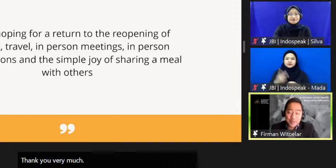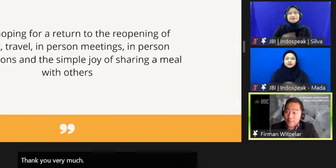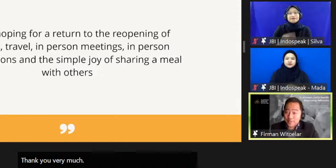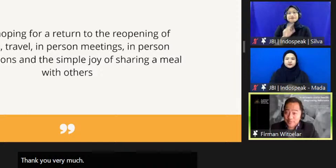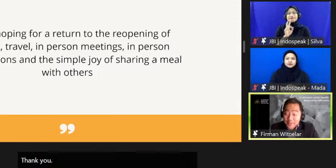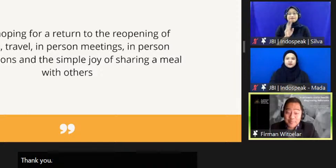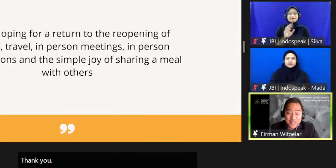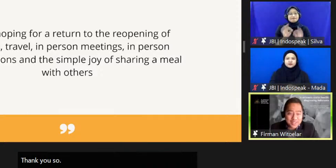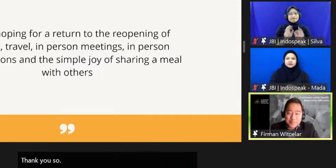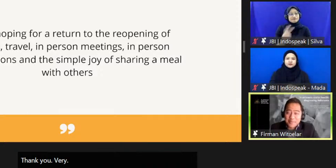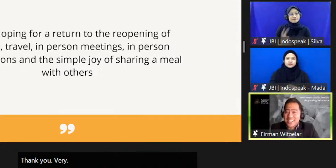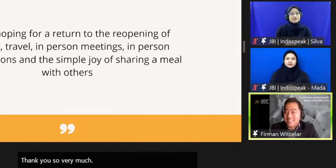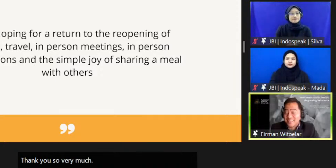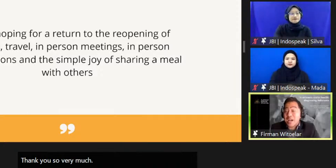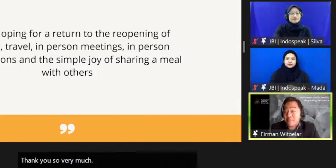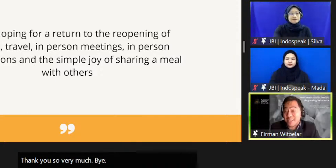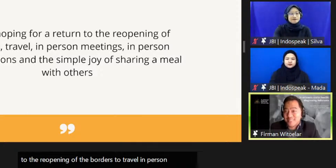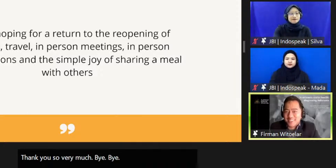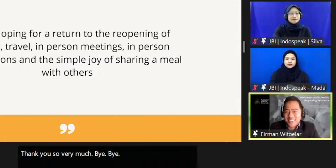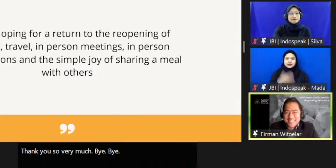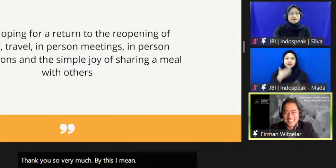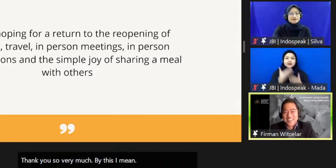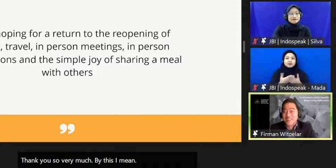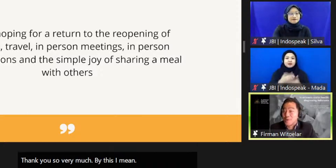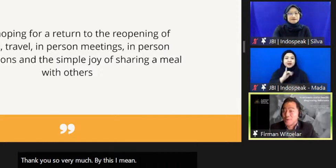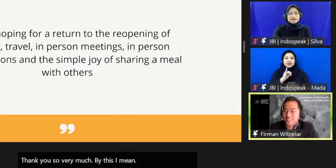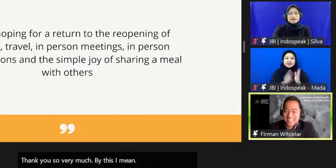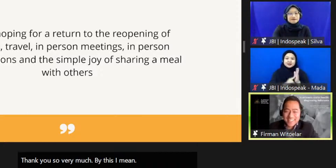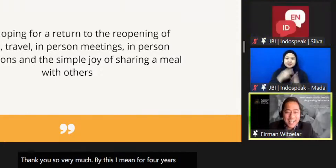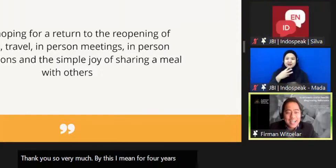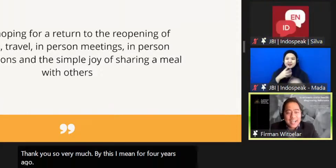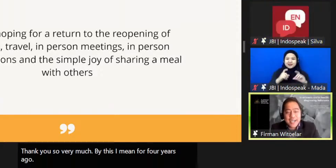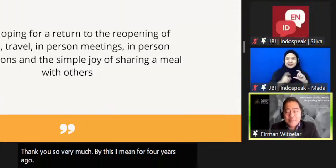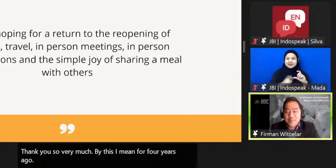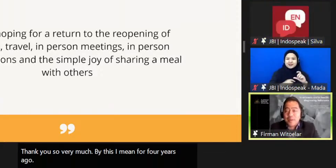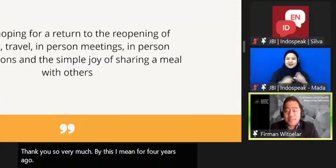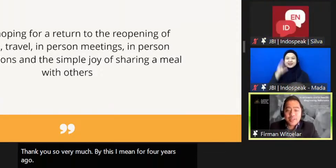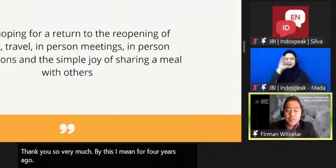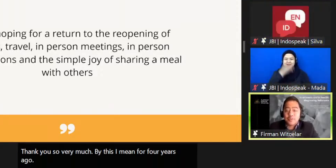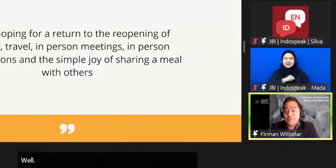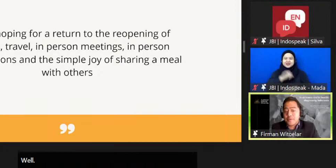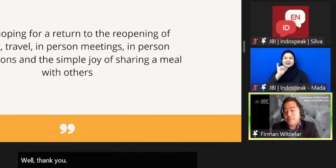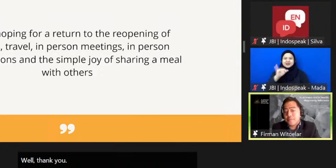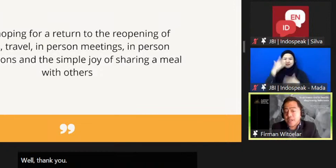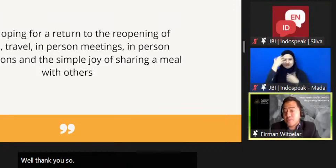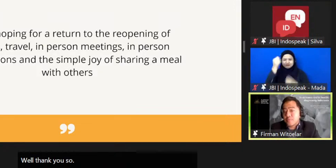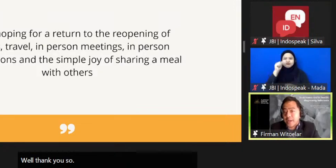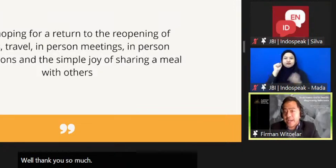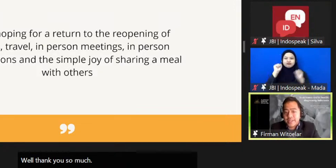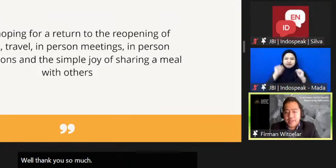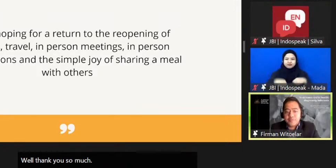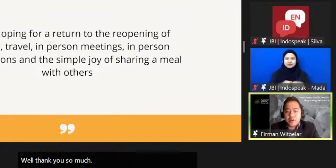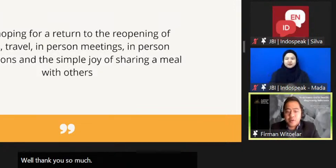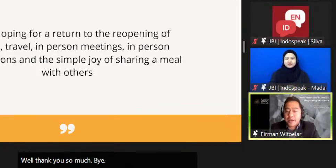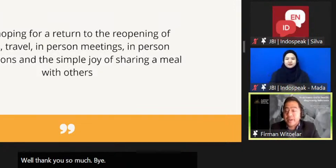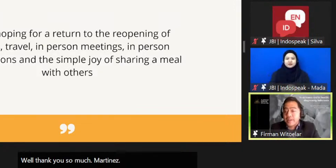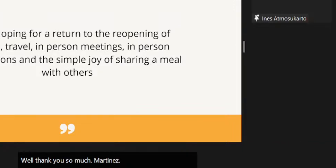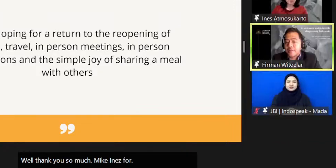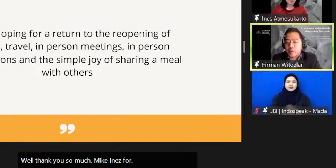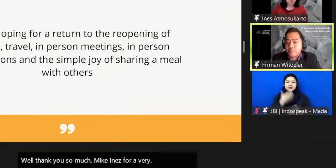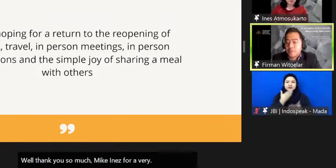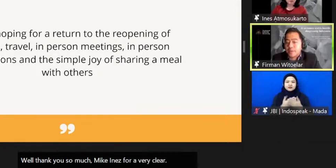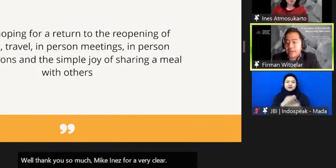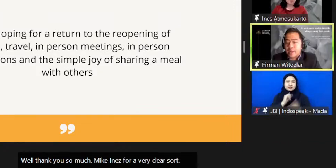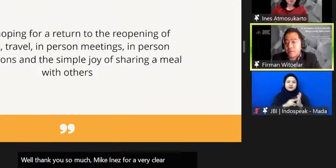Thank you so very much, Mbak Ines. For your hopes. Well, thank you so much, Mbak Ines, for a very